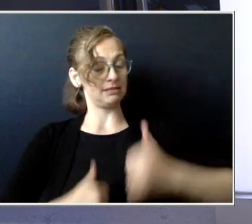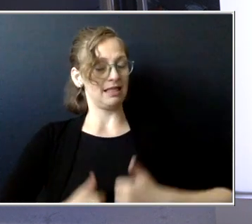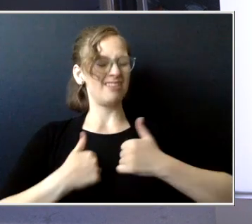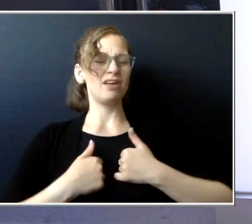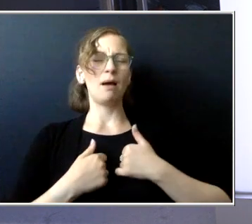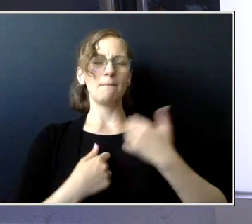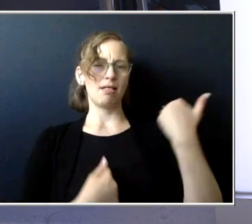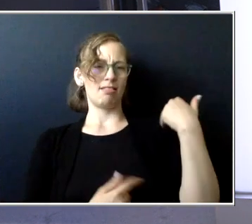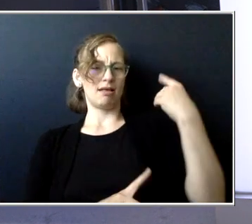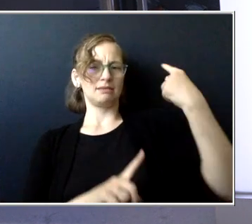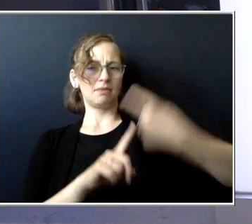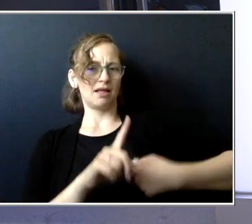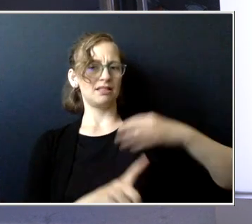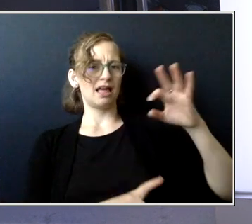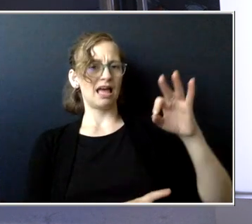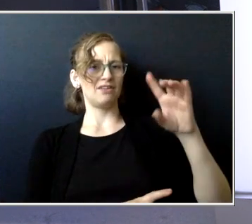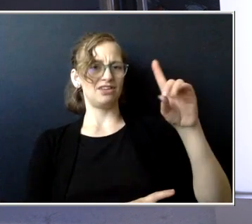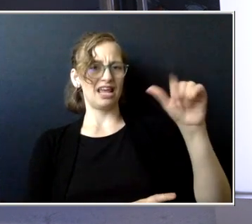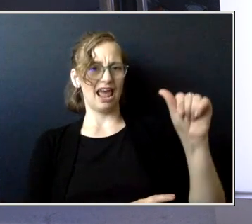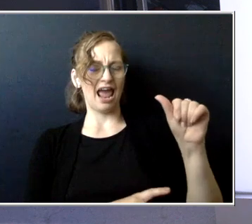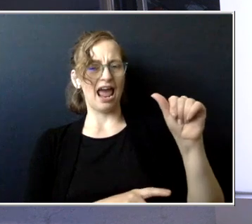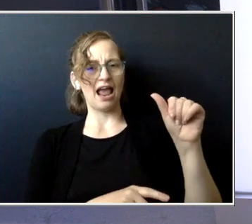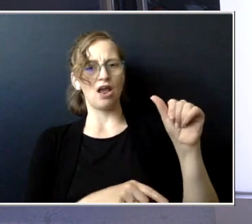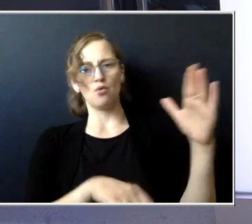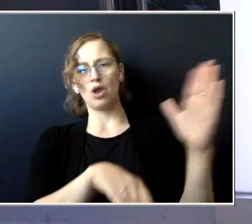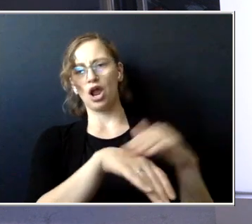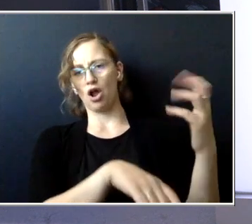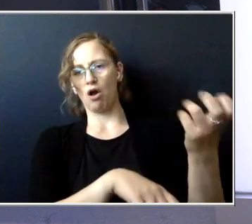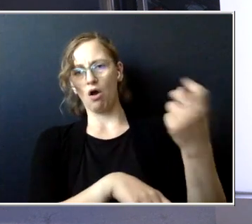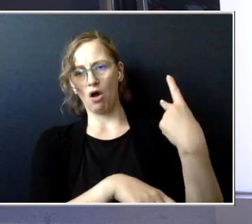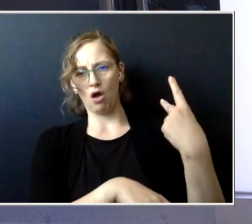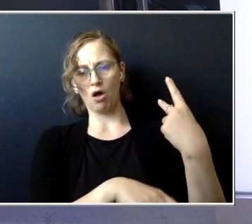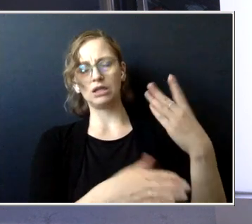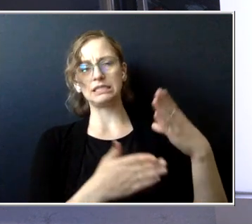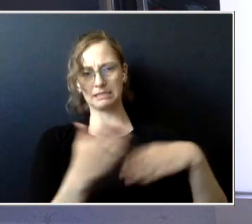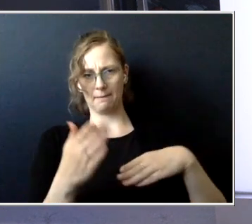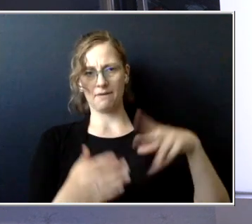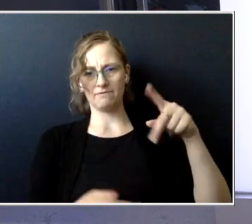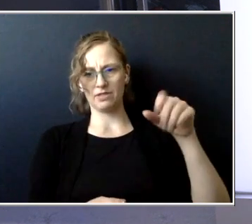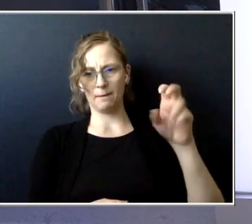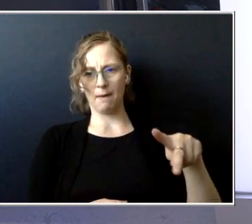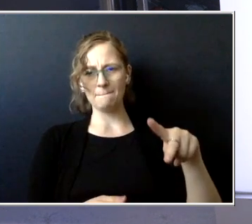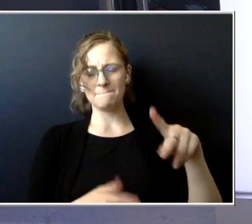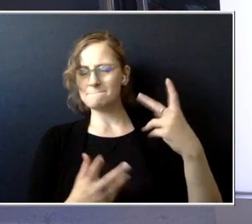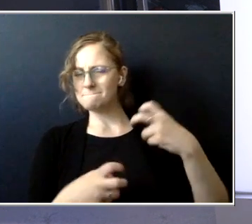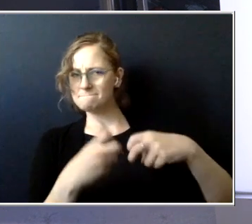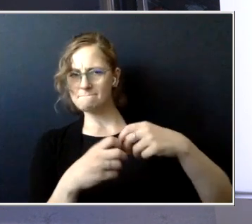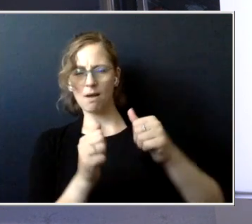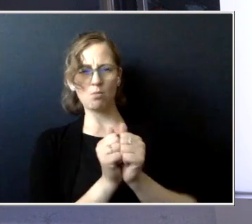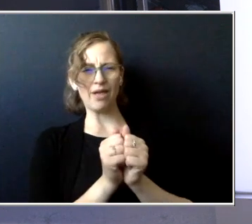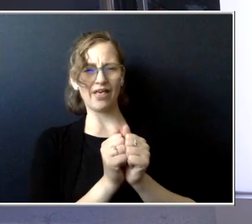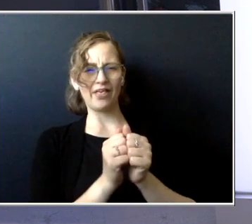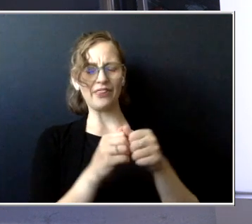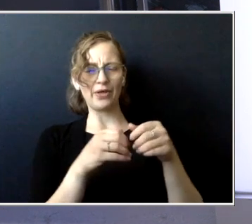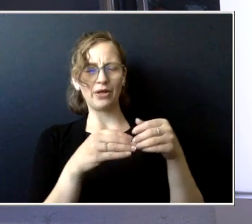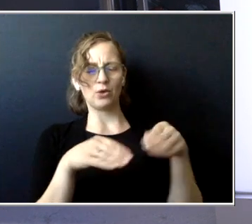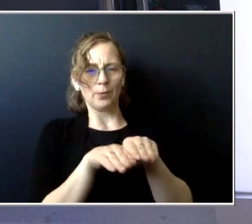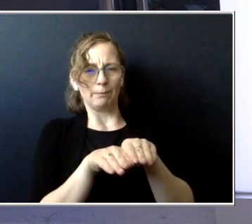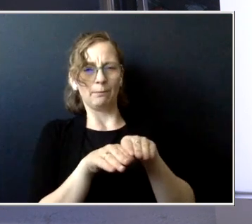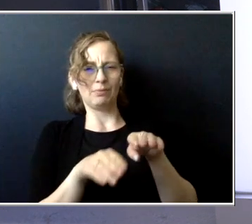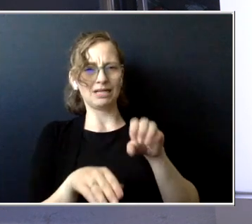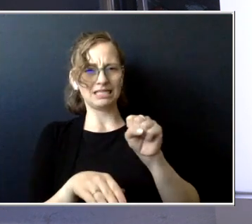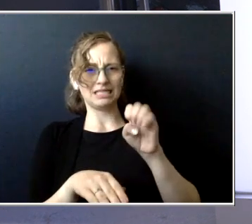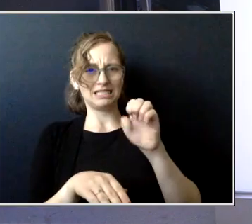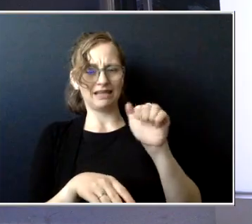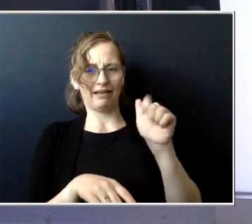heart pumps, or some of them, due to some problem with a seal. Can you explain that recall and what it means for patients, existing and potential